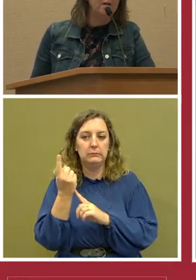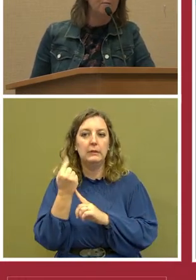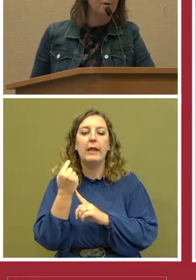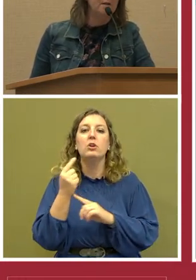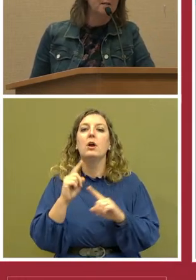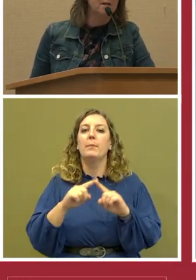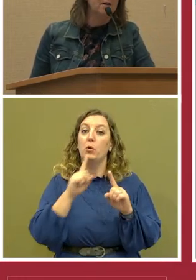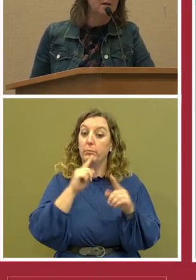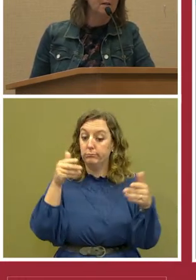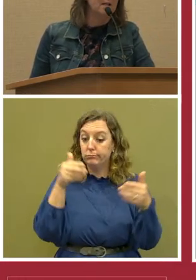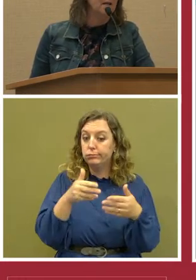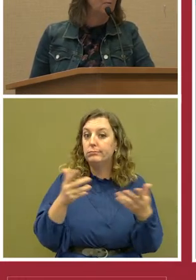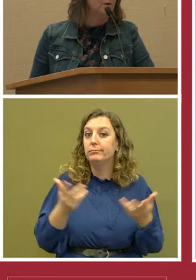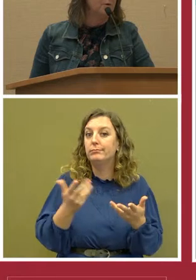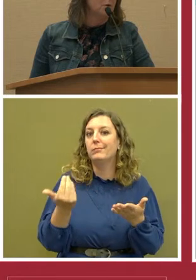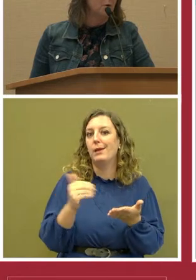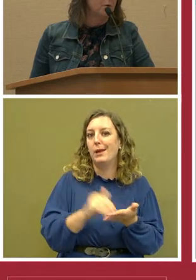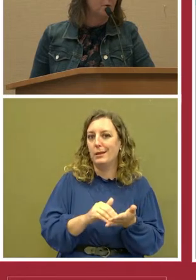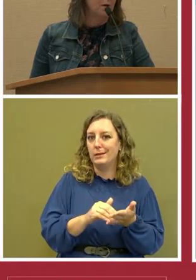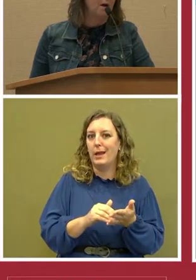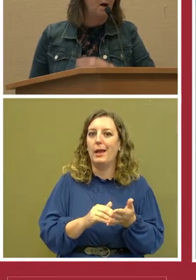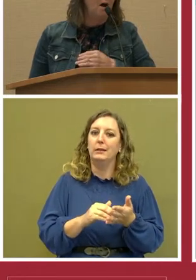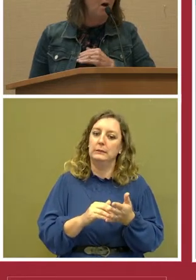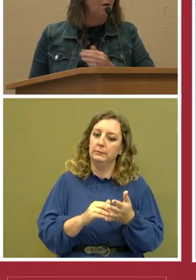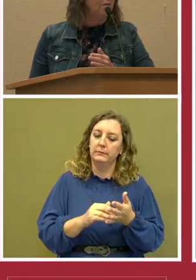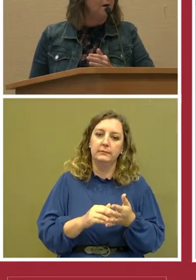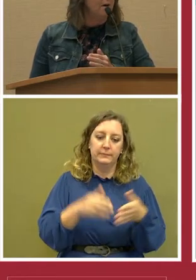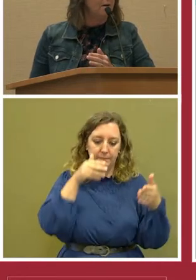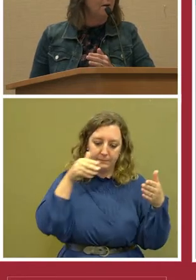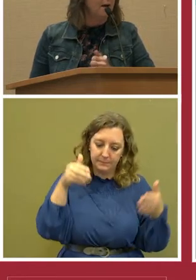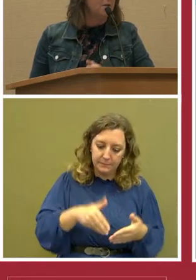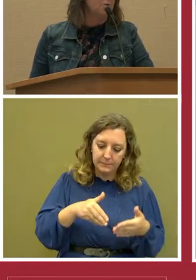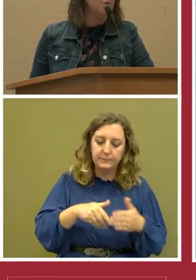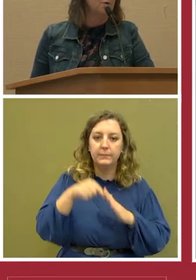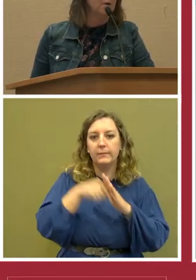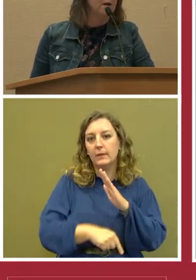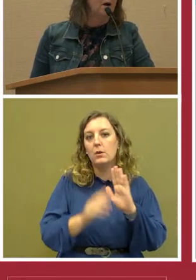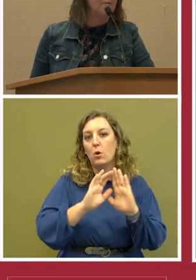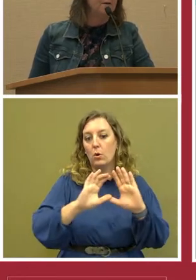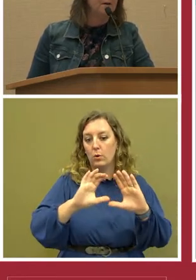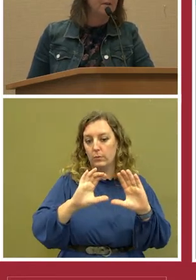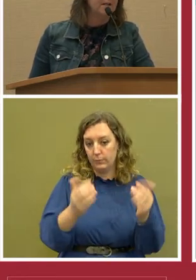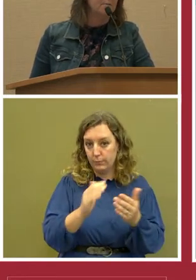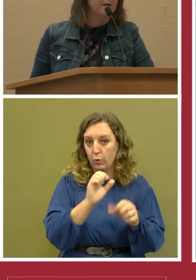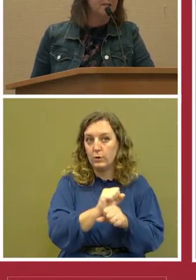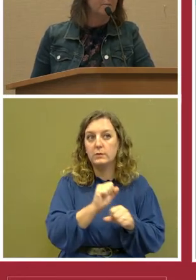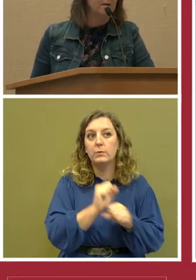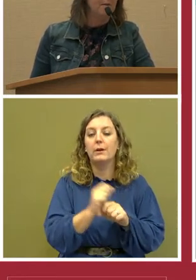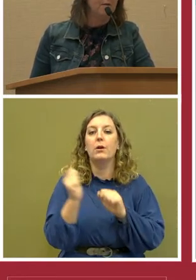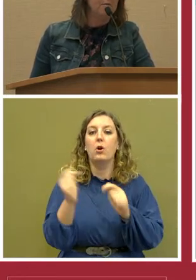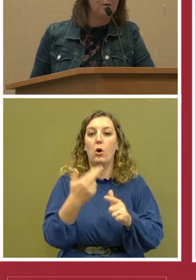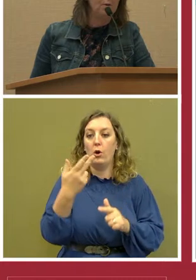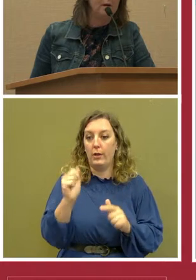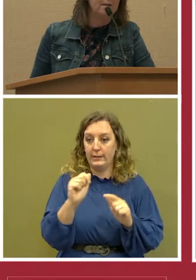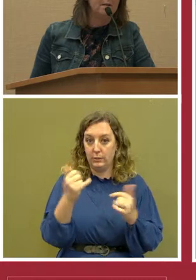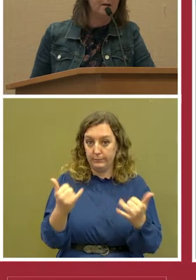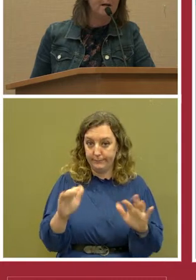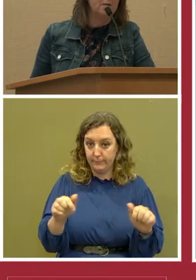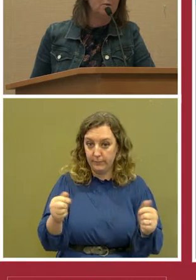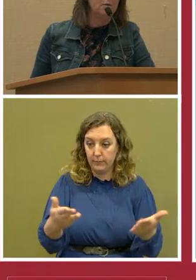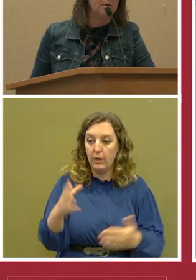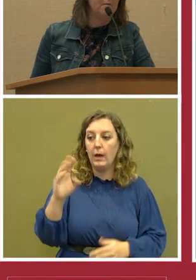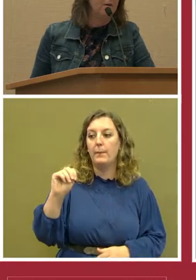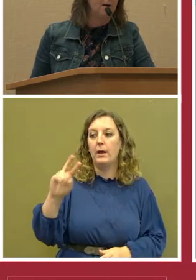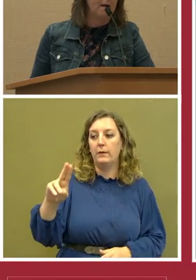But really the focus here is, again, rigorous coursework. All of our high schools currently offer advanced placement. Mountain View and Summit